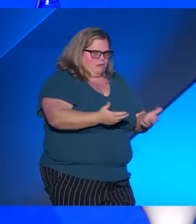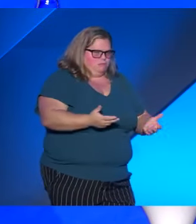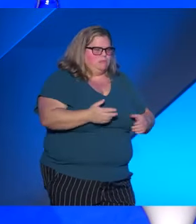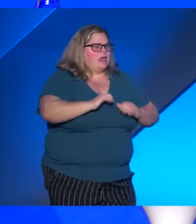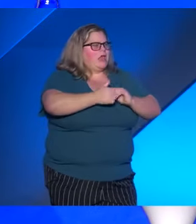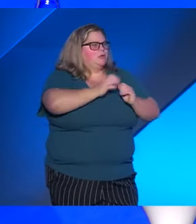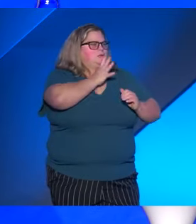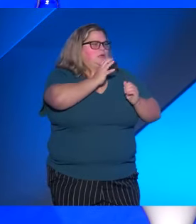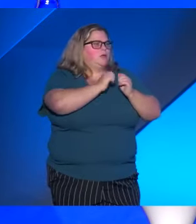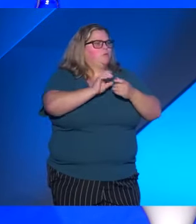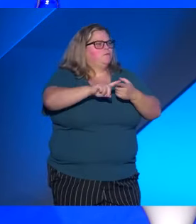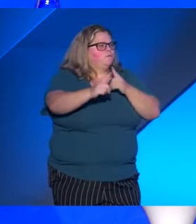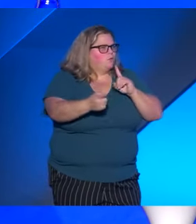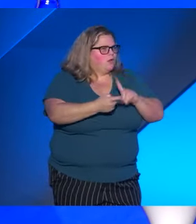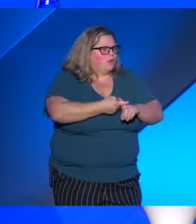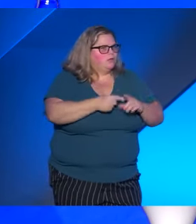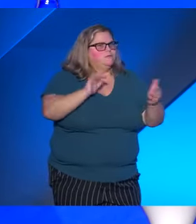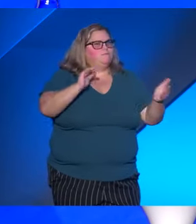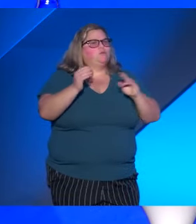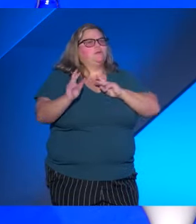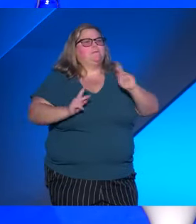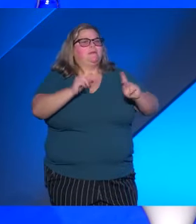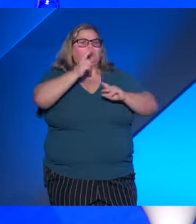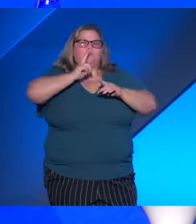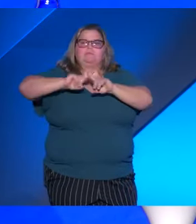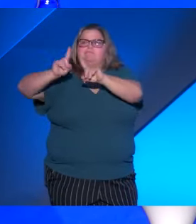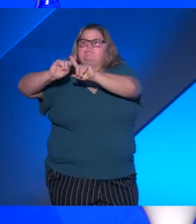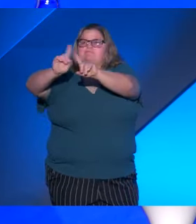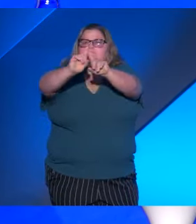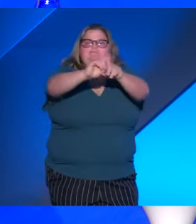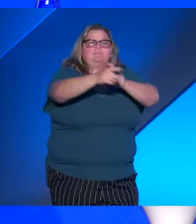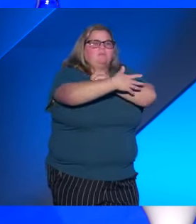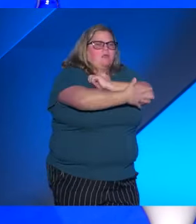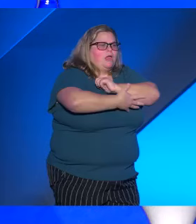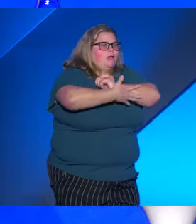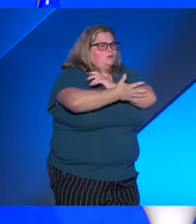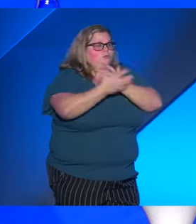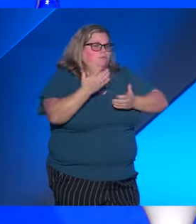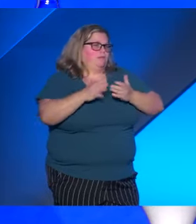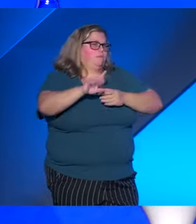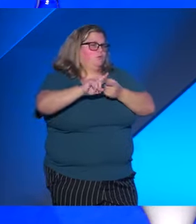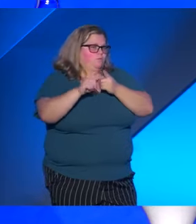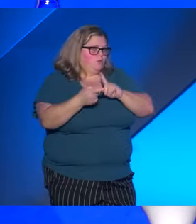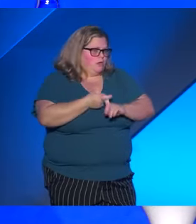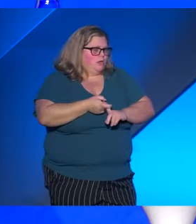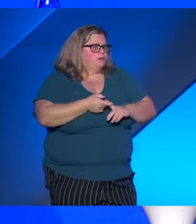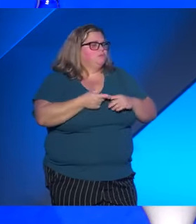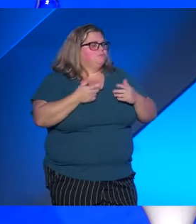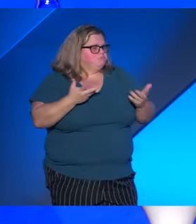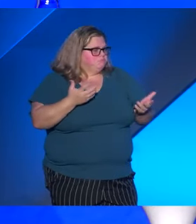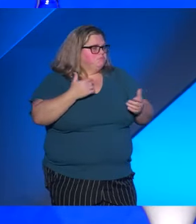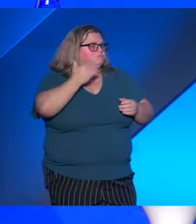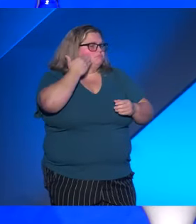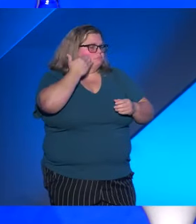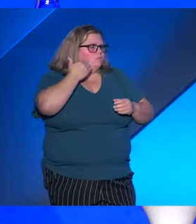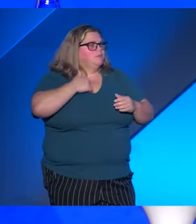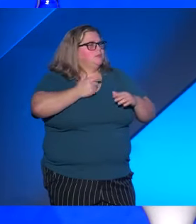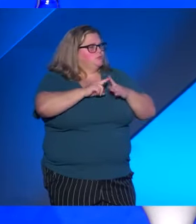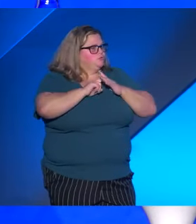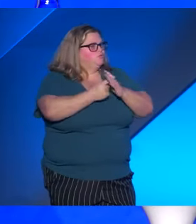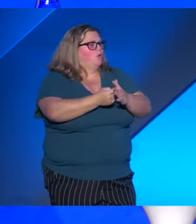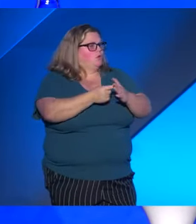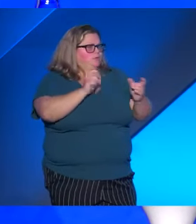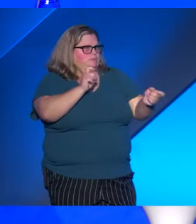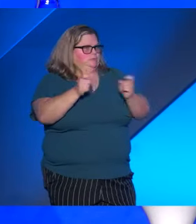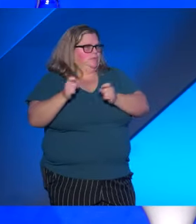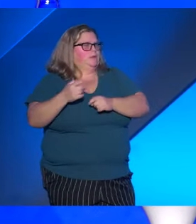friends versus people who are in different countries that are friends of yours, right? I know that I start to kind of even change